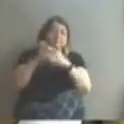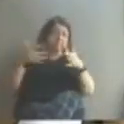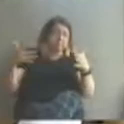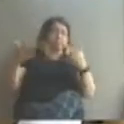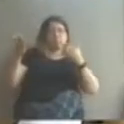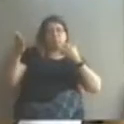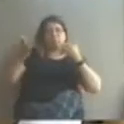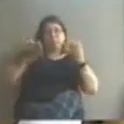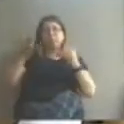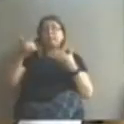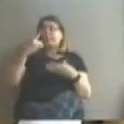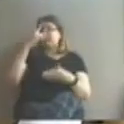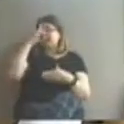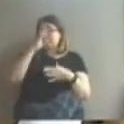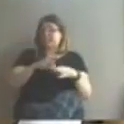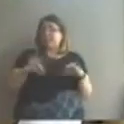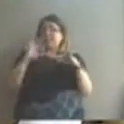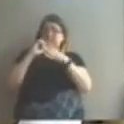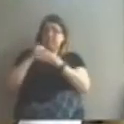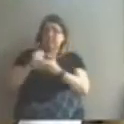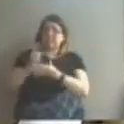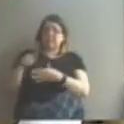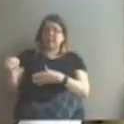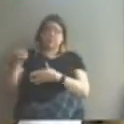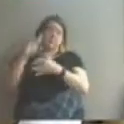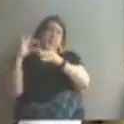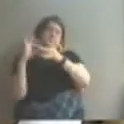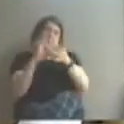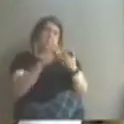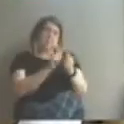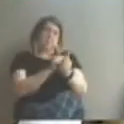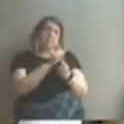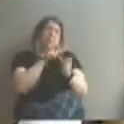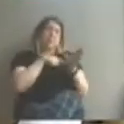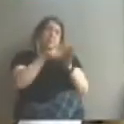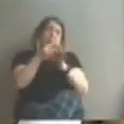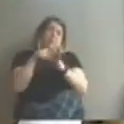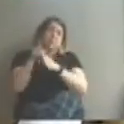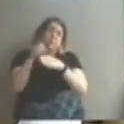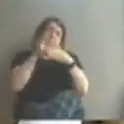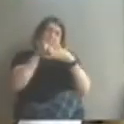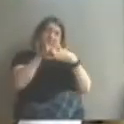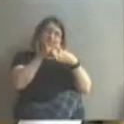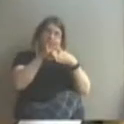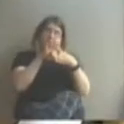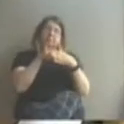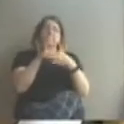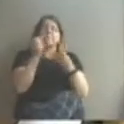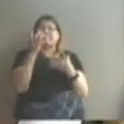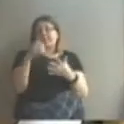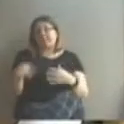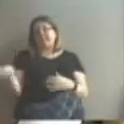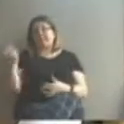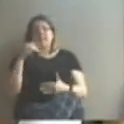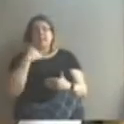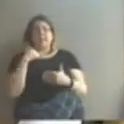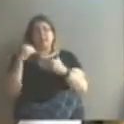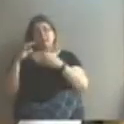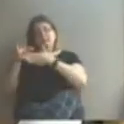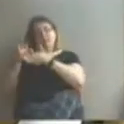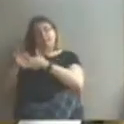it important to help them to connect with the content area specialists. Many of them have content